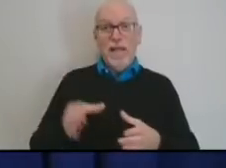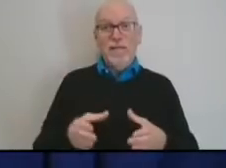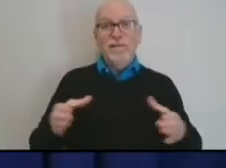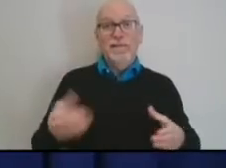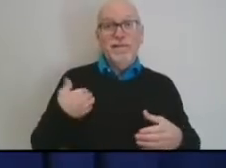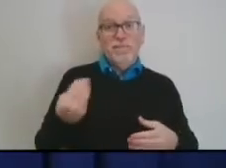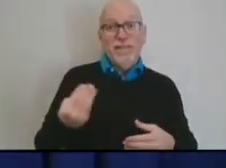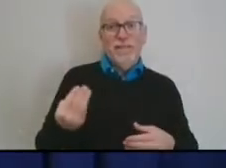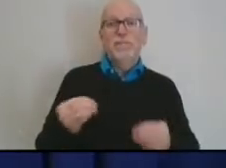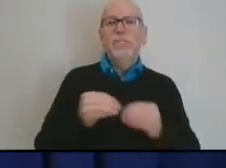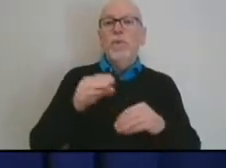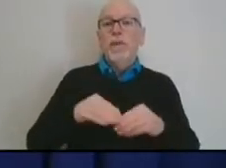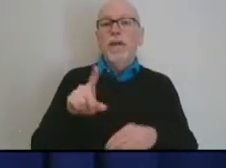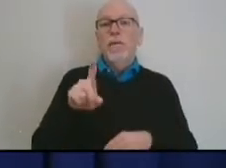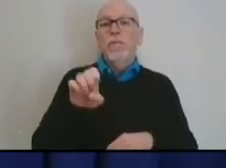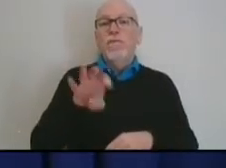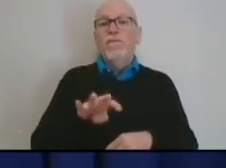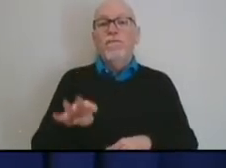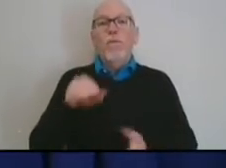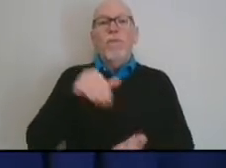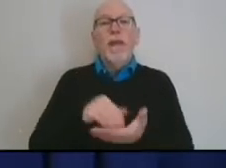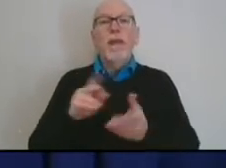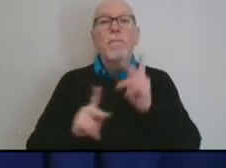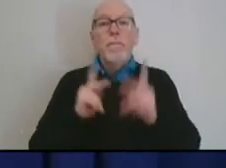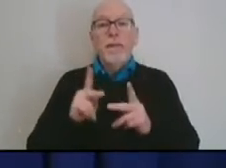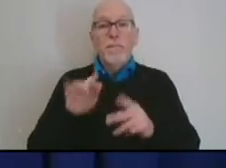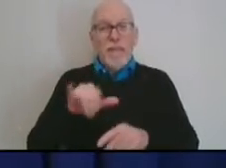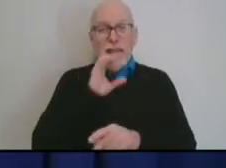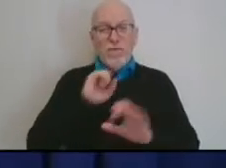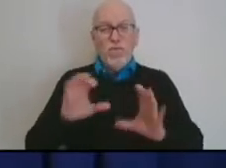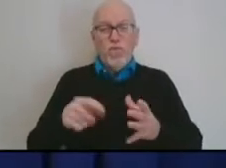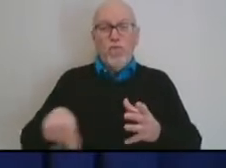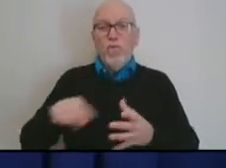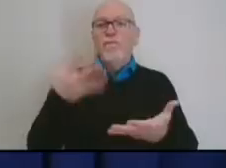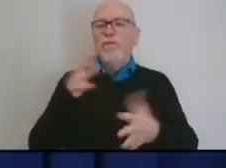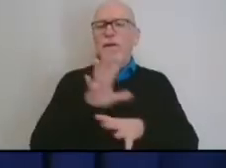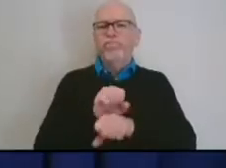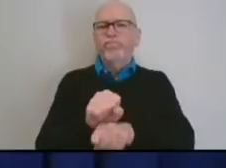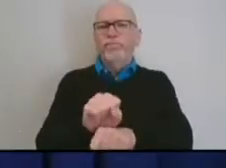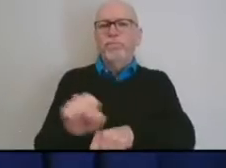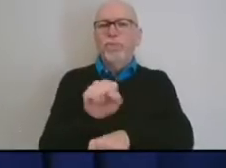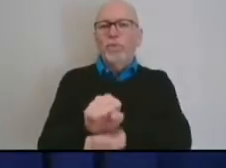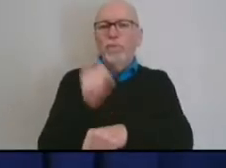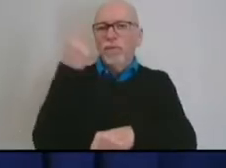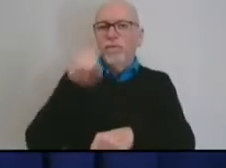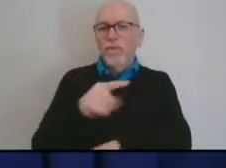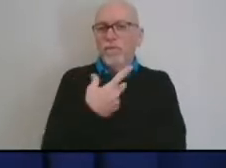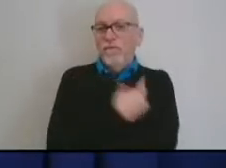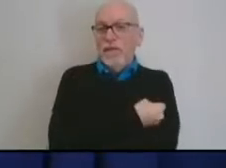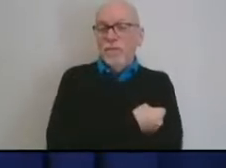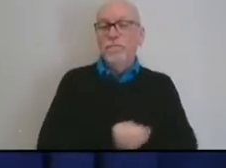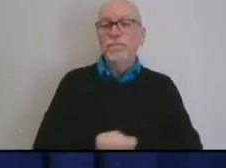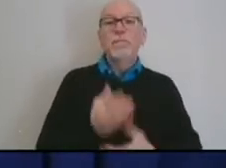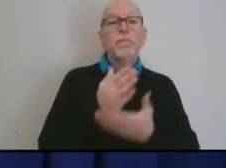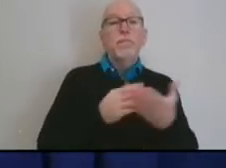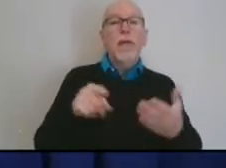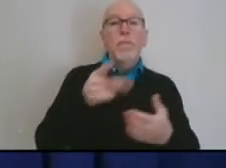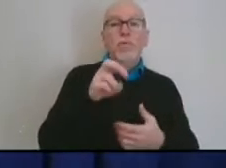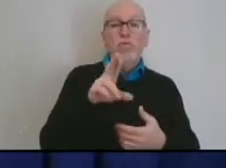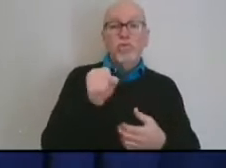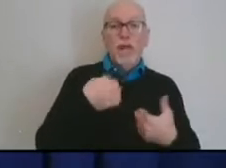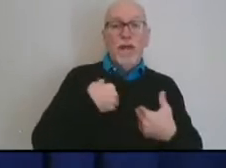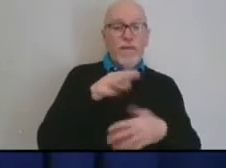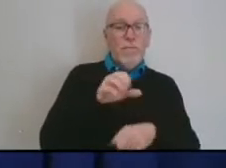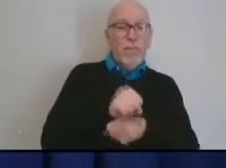than 144,000 people in that age group have made appointments to be vaccinated. And while some Hoosiers got appointments a few